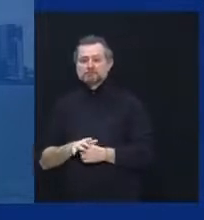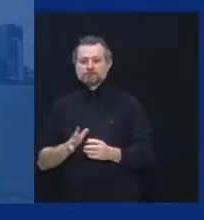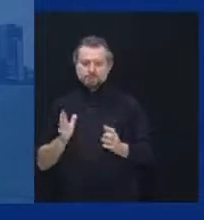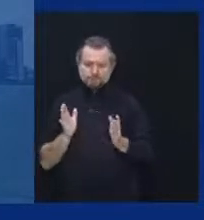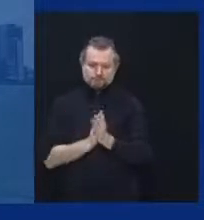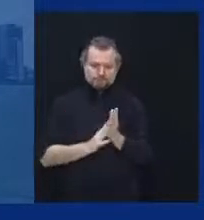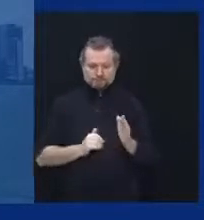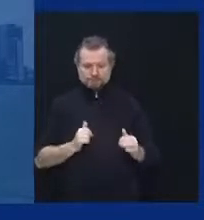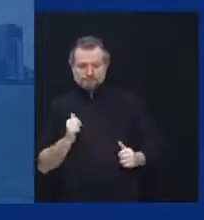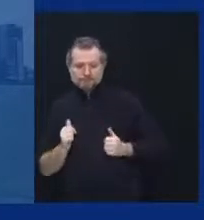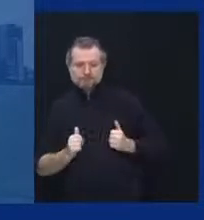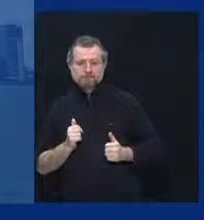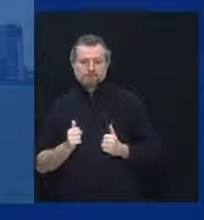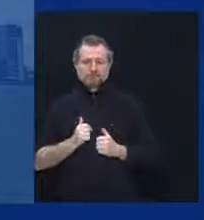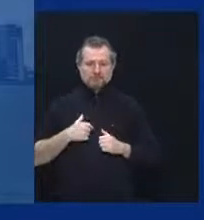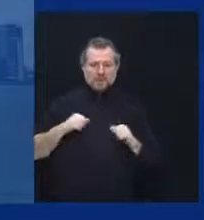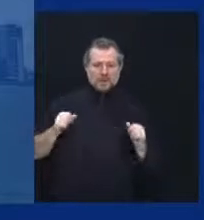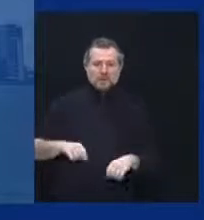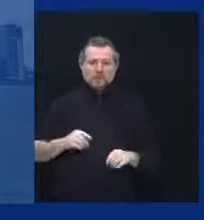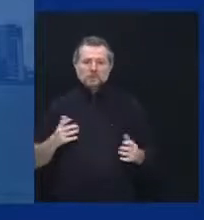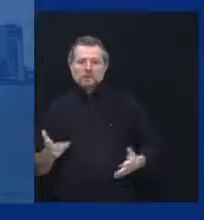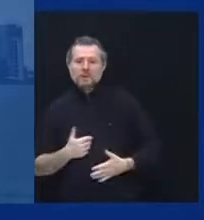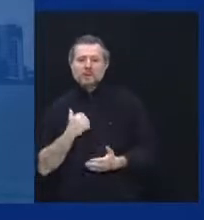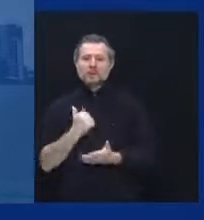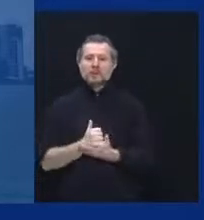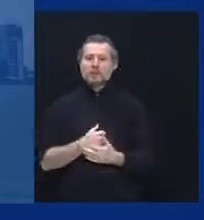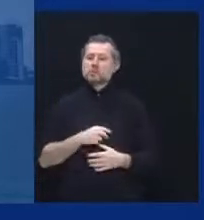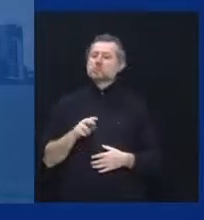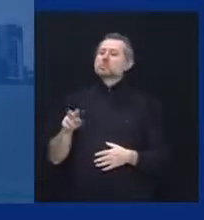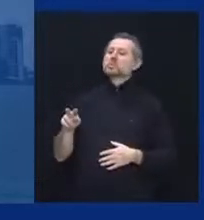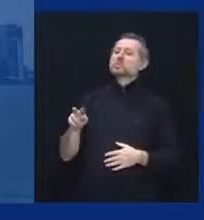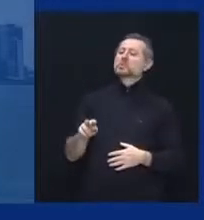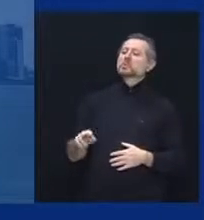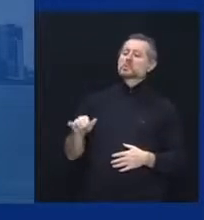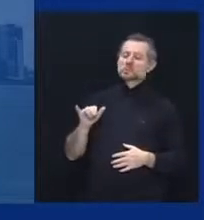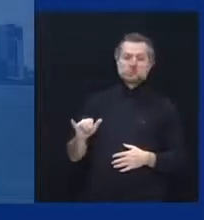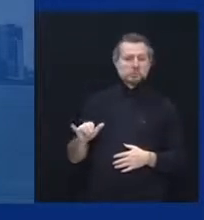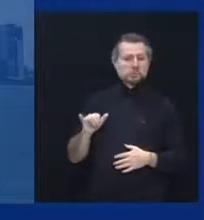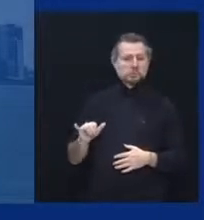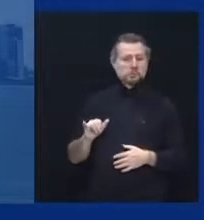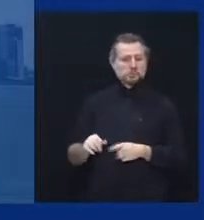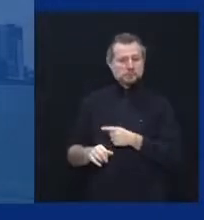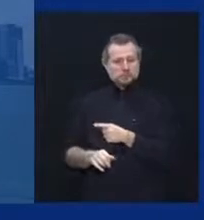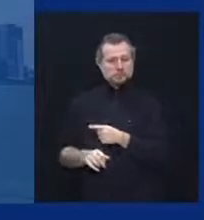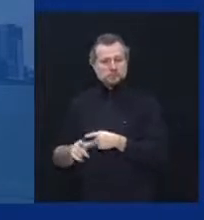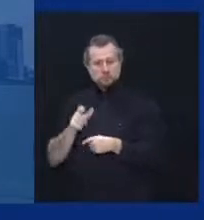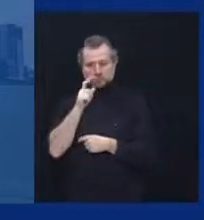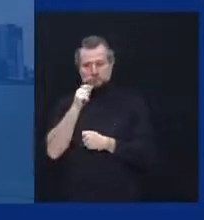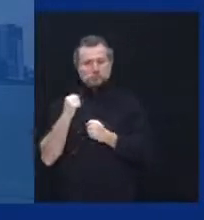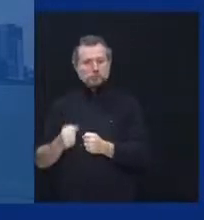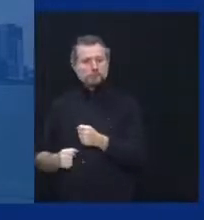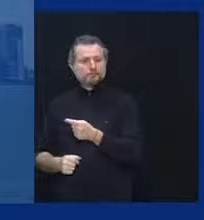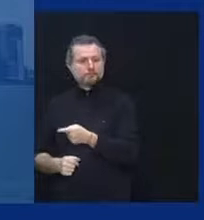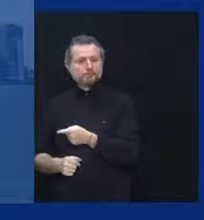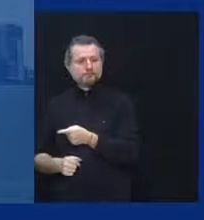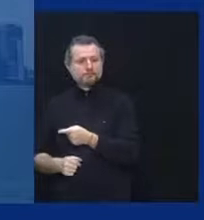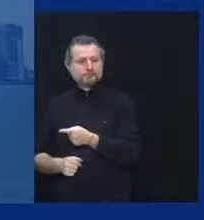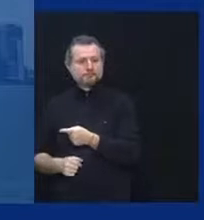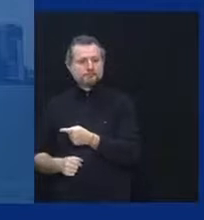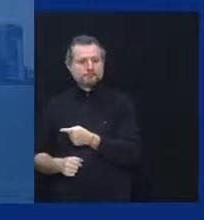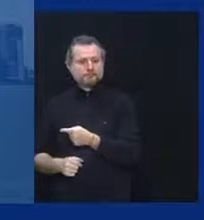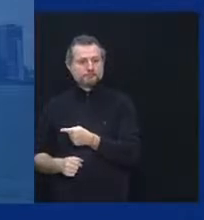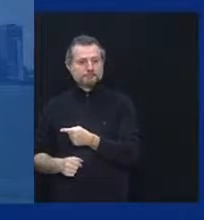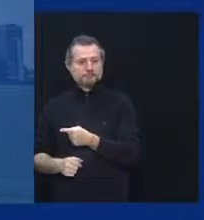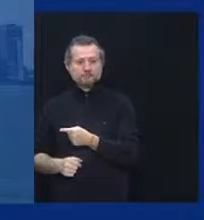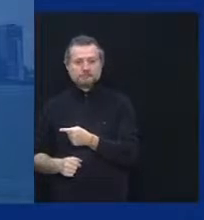it solidifies the stone. It makes some people stronger. And